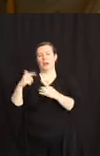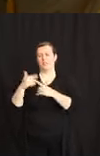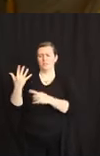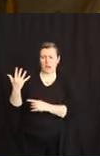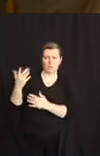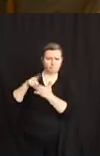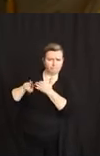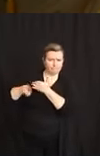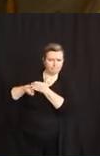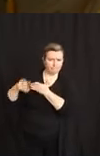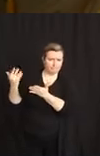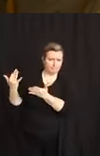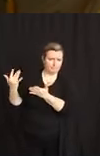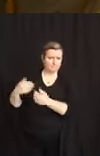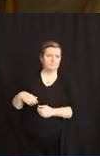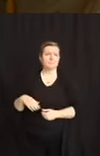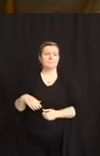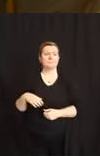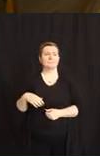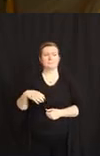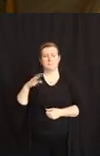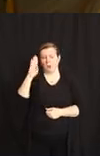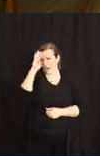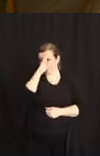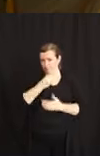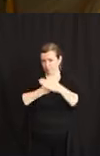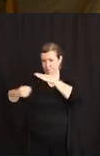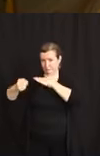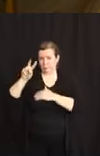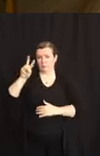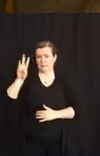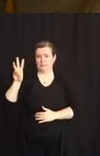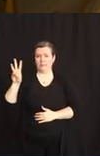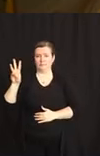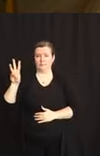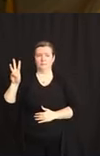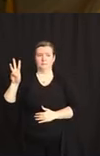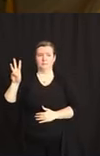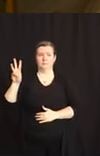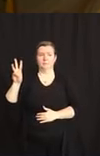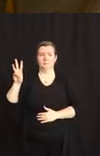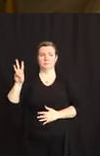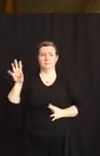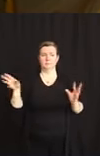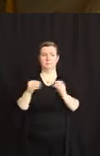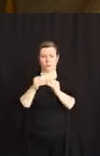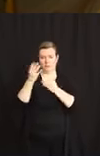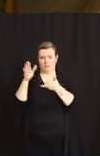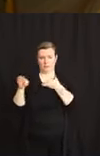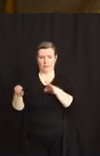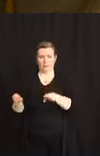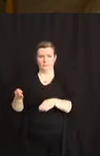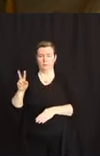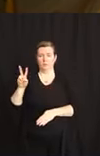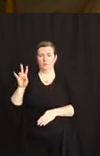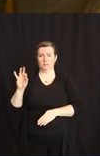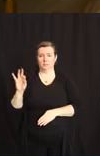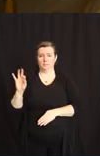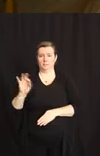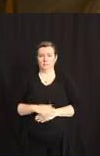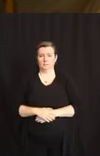hospitalized 26, total resident COVID-19 deaths 29. And they